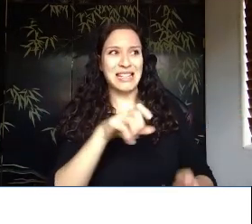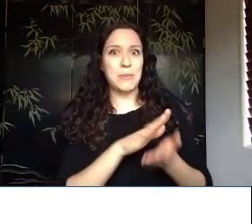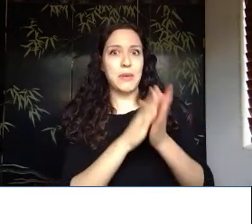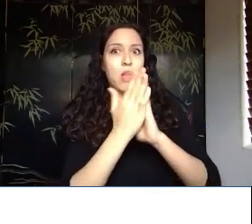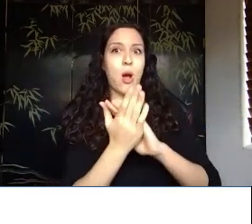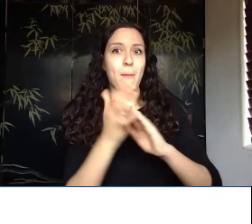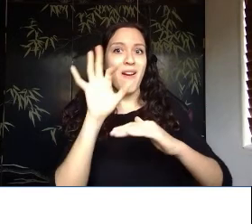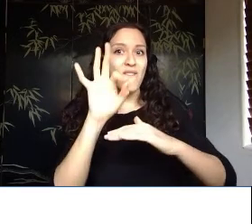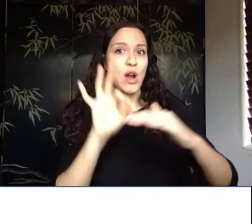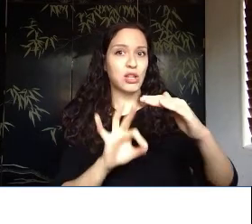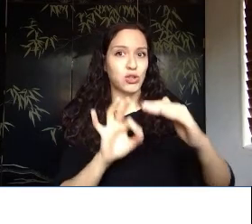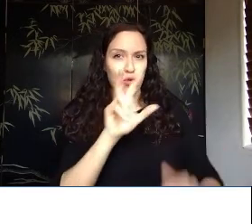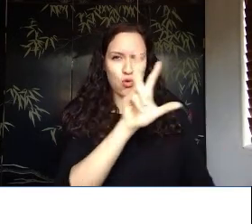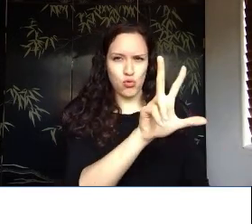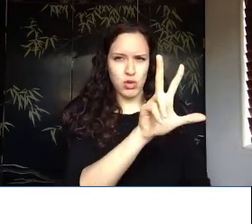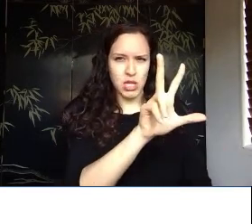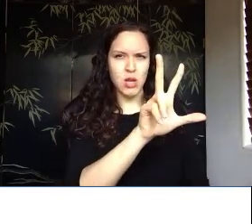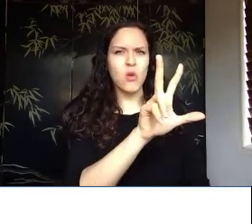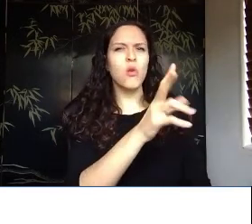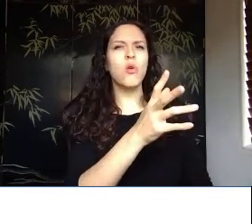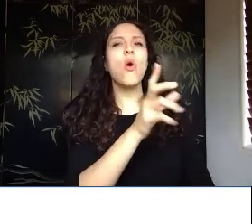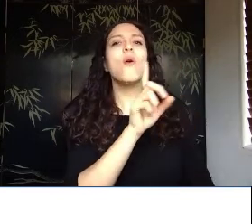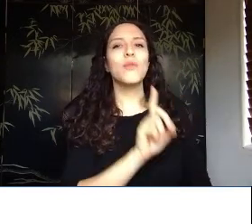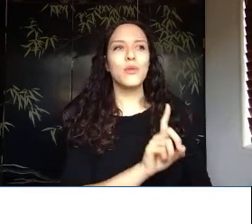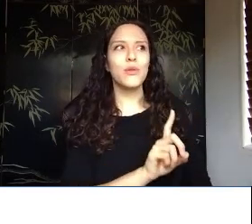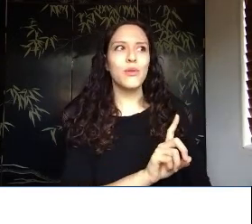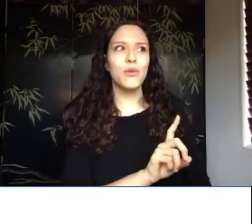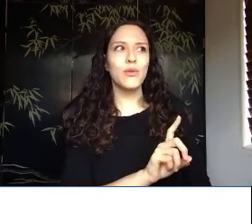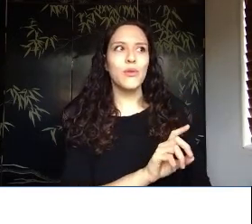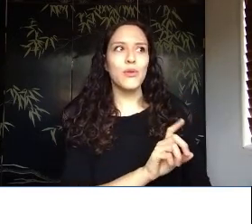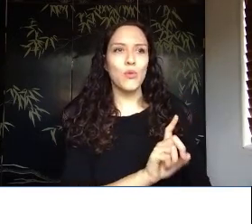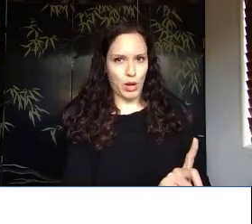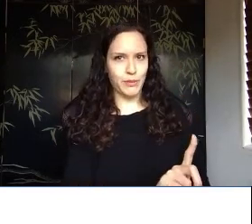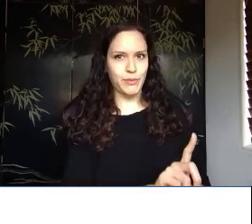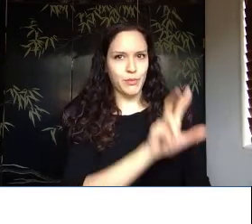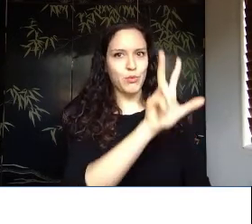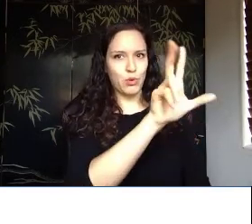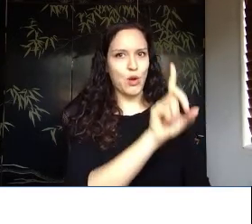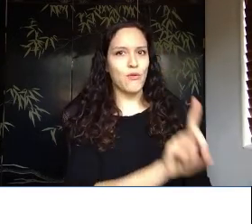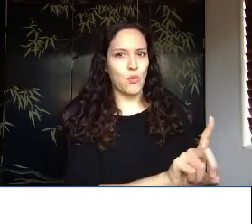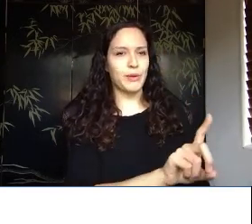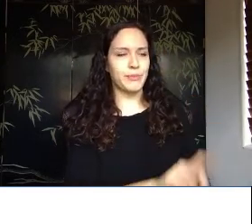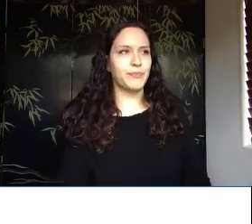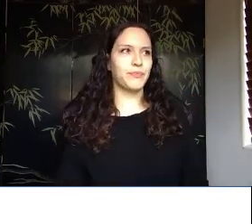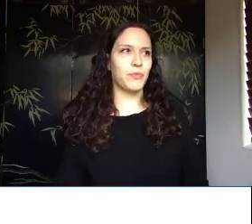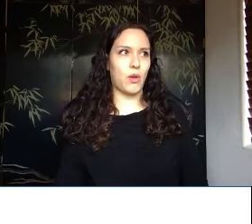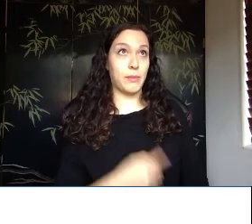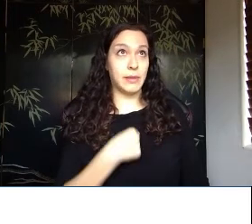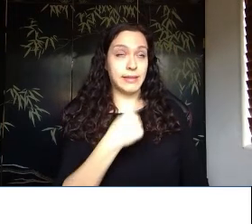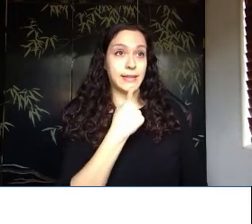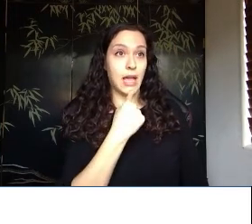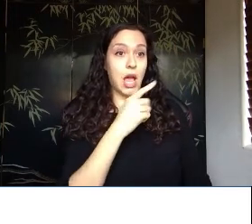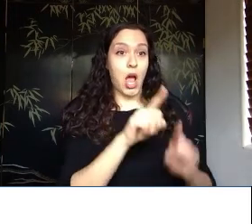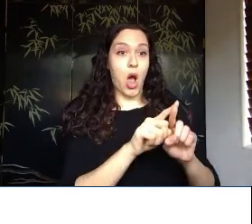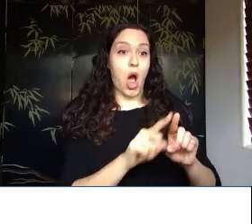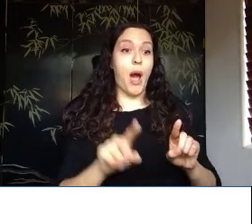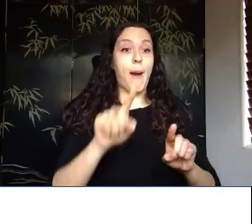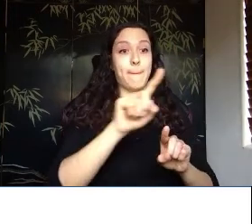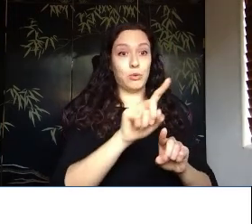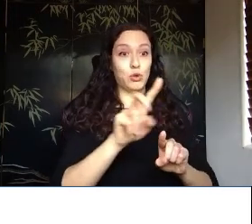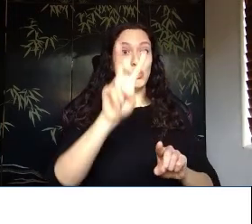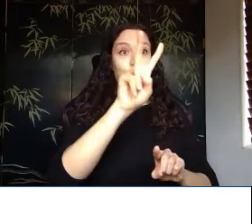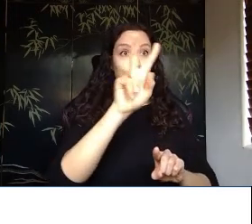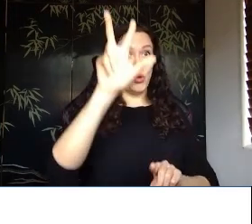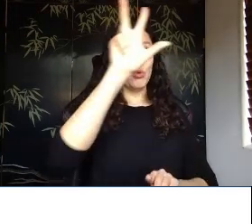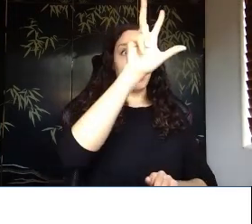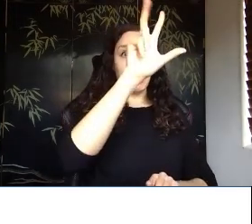fraction. Okay, so it's really 3 over 1. And what I'm going to say is up 3 over 1. I'm going to go